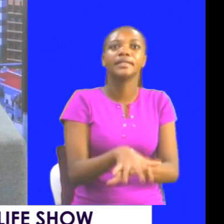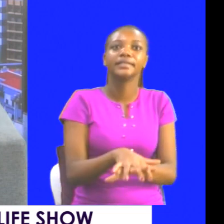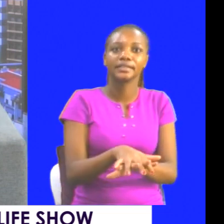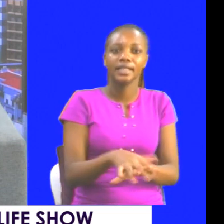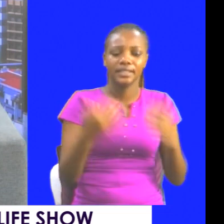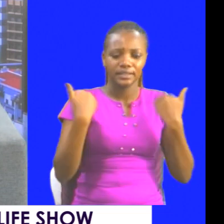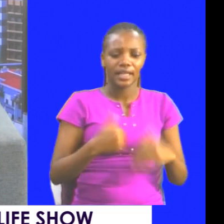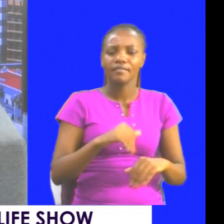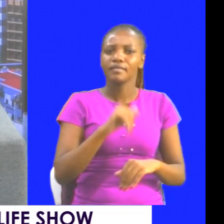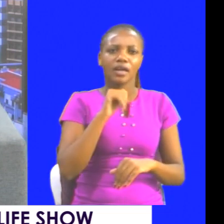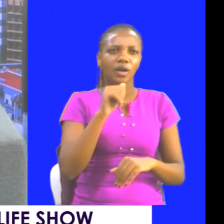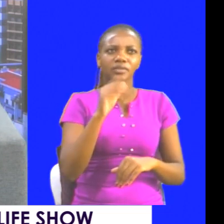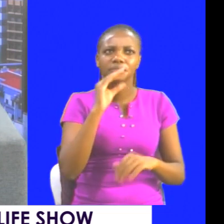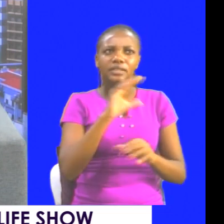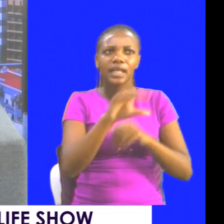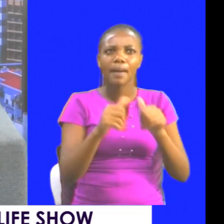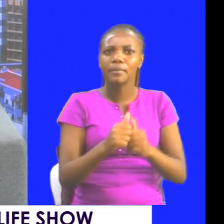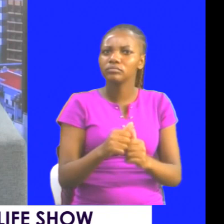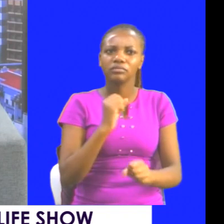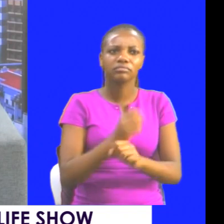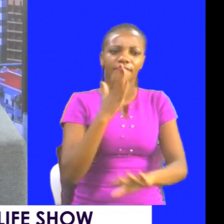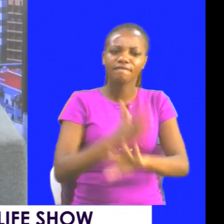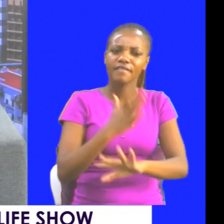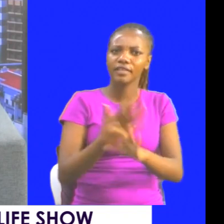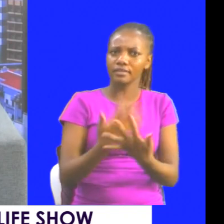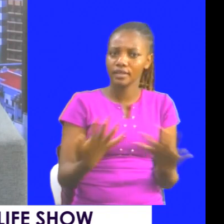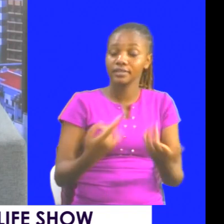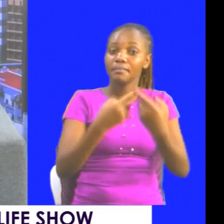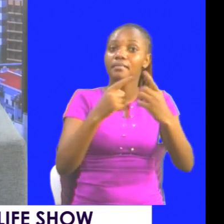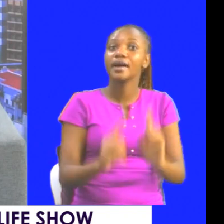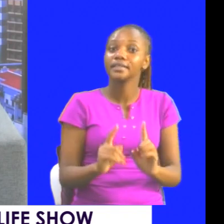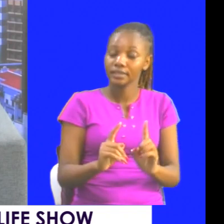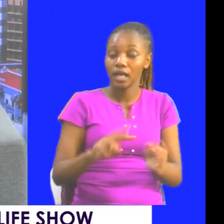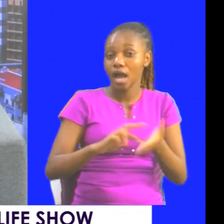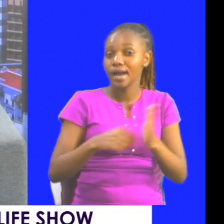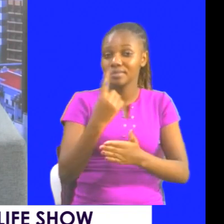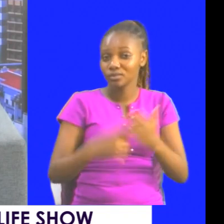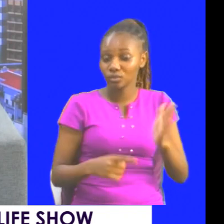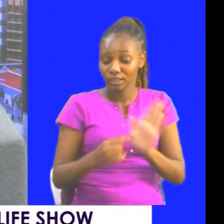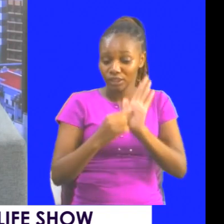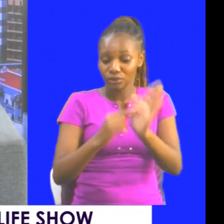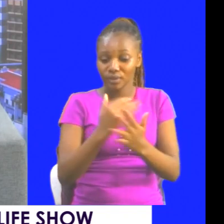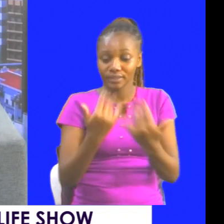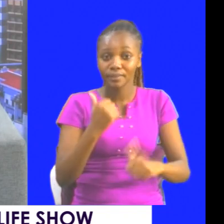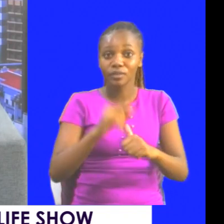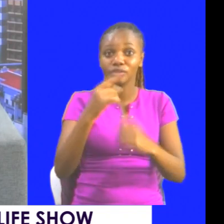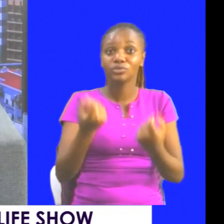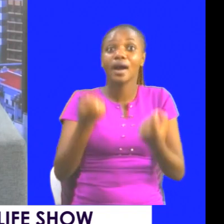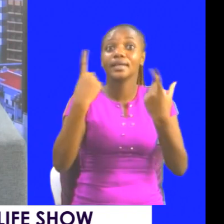about faking it. I'm talking about bringing out something that you understand so